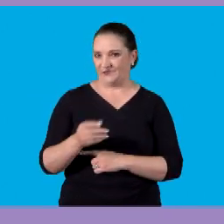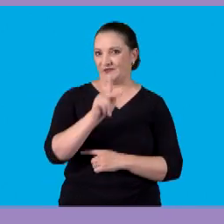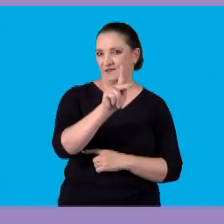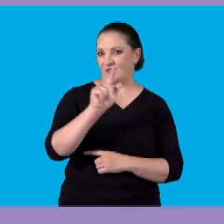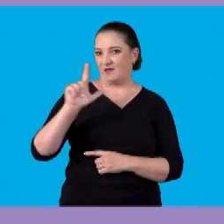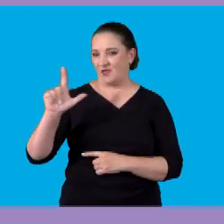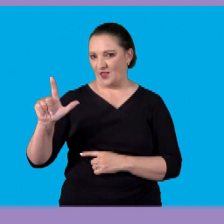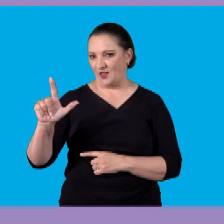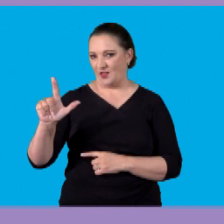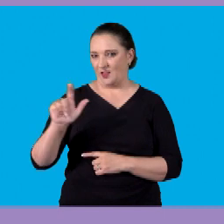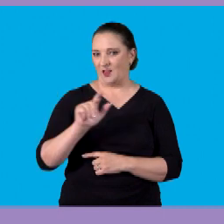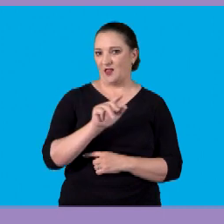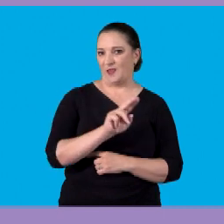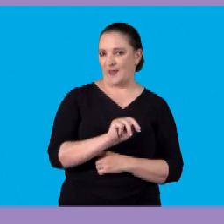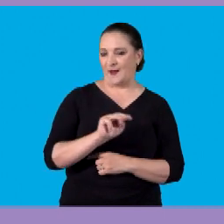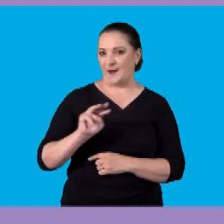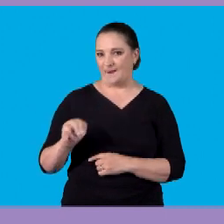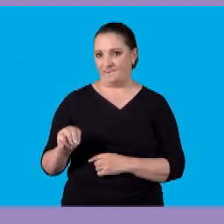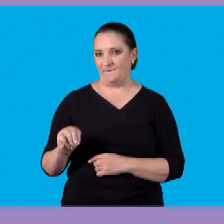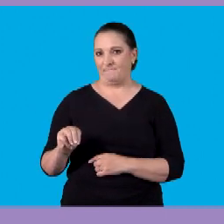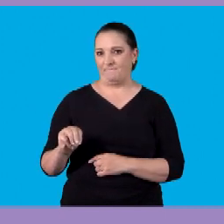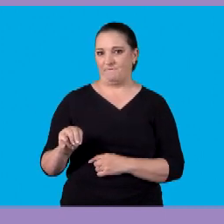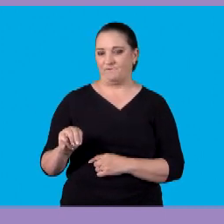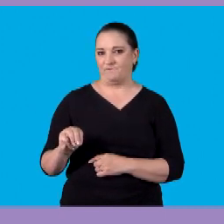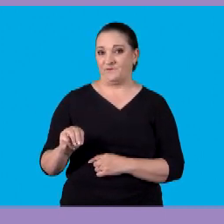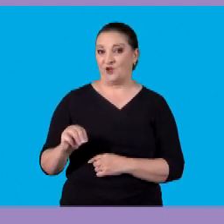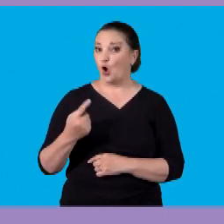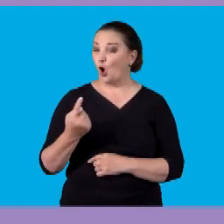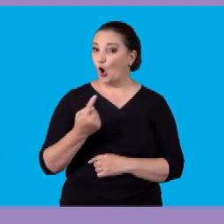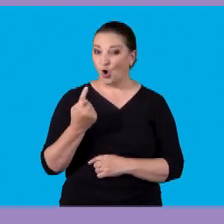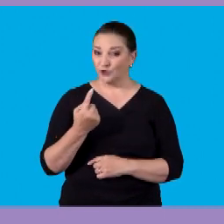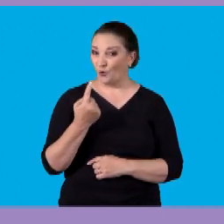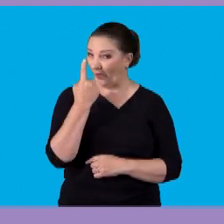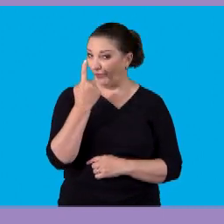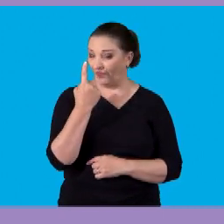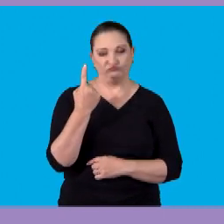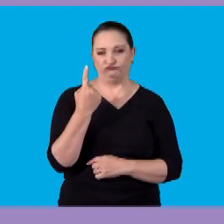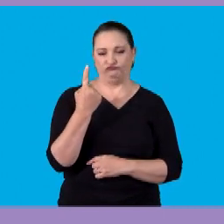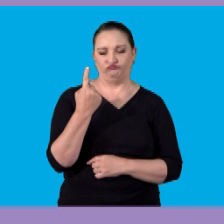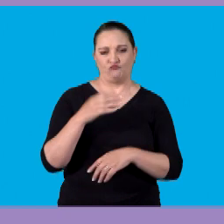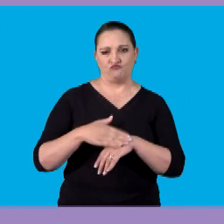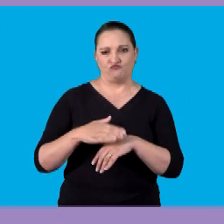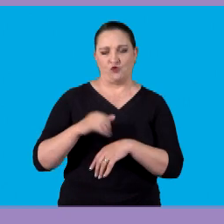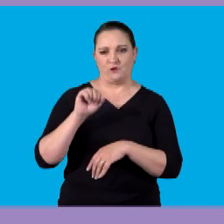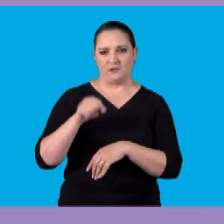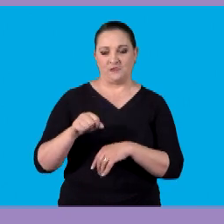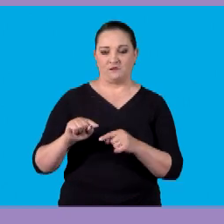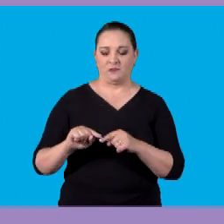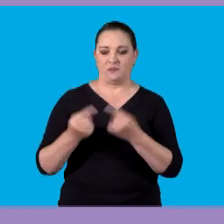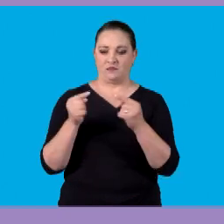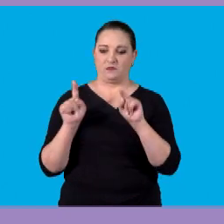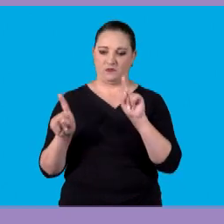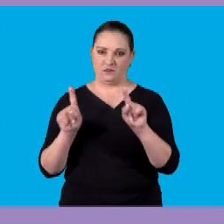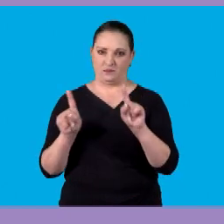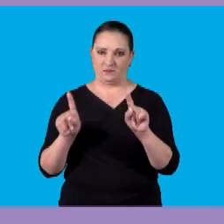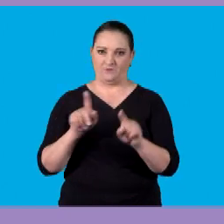to NM. But they are not the only two opposite sides that are parallel. We are